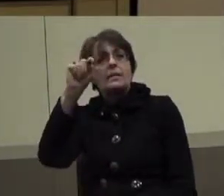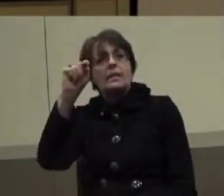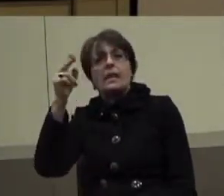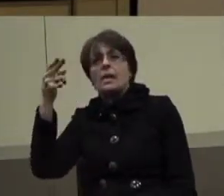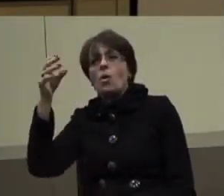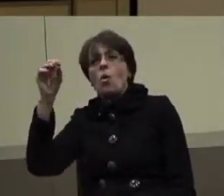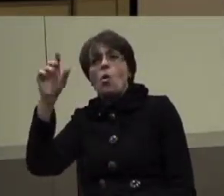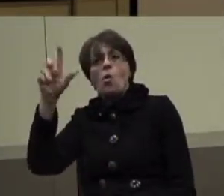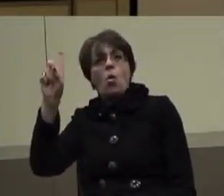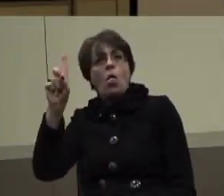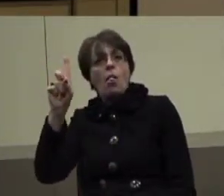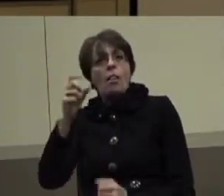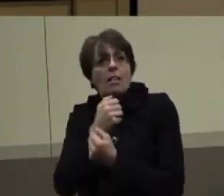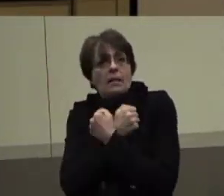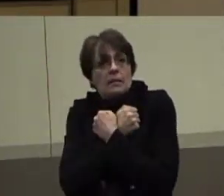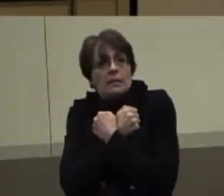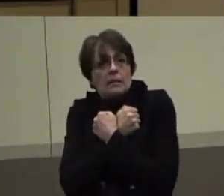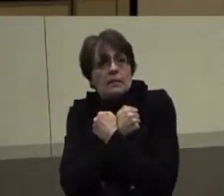I know.